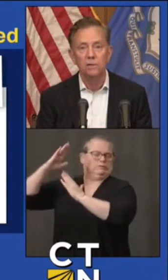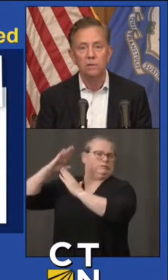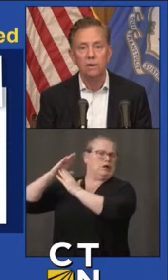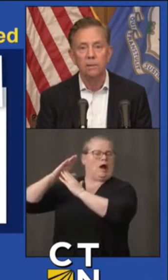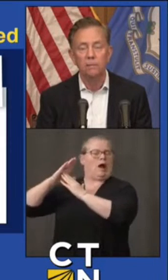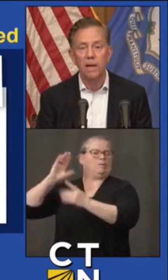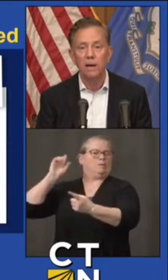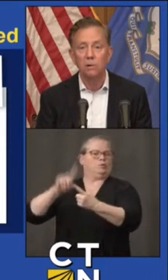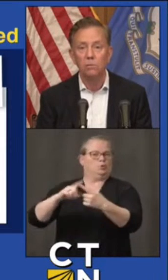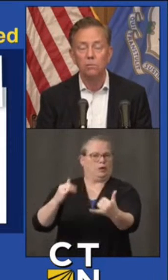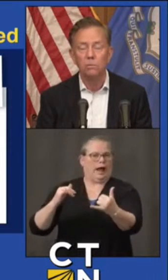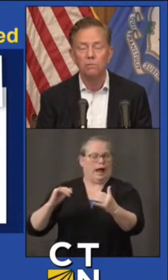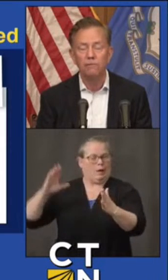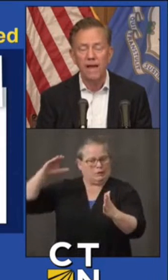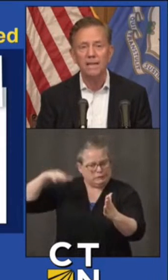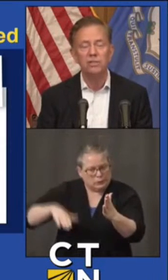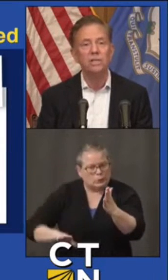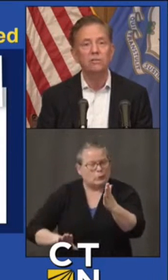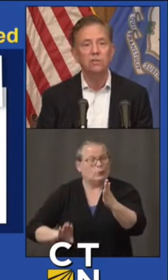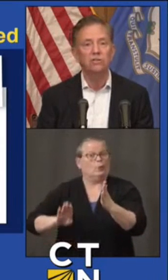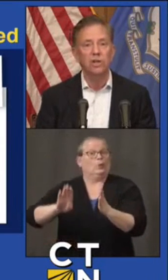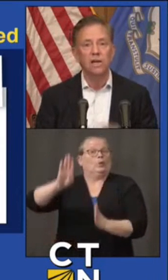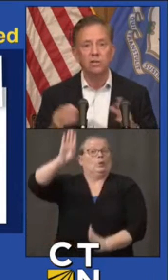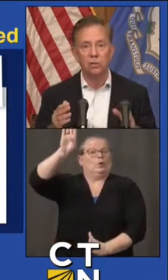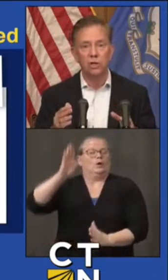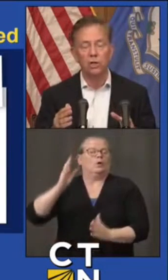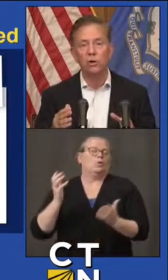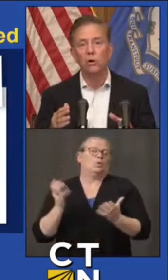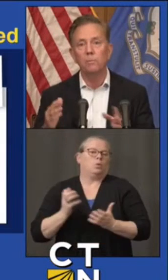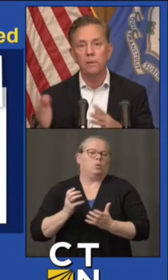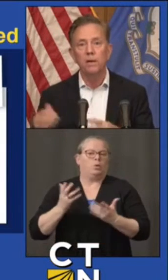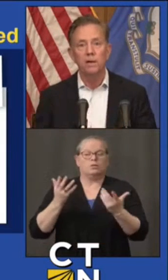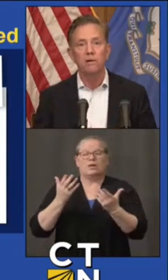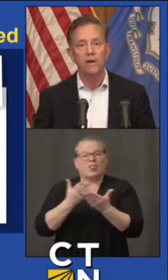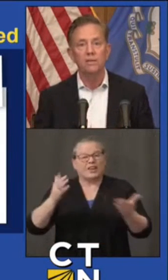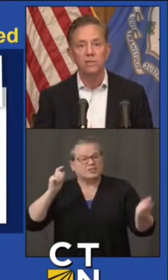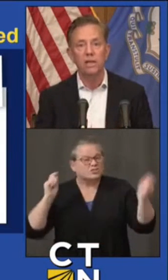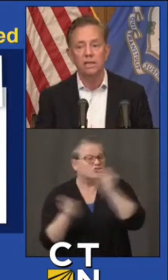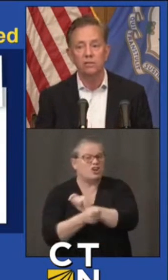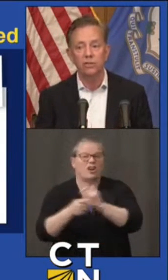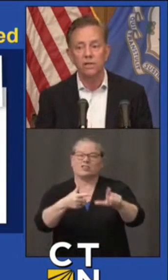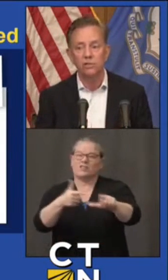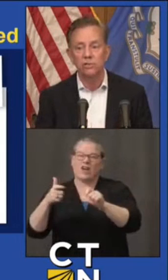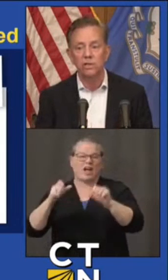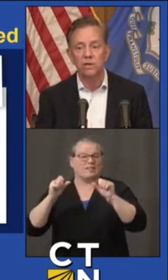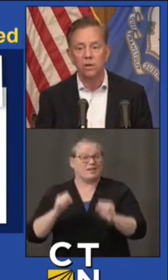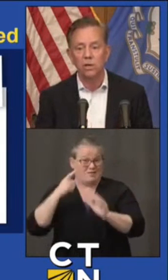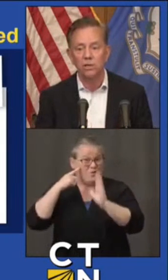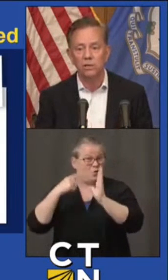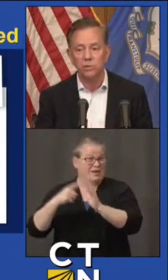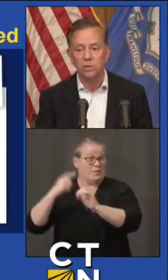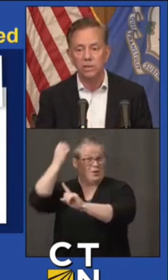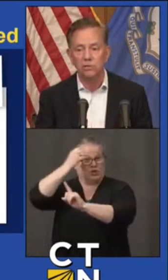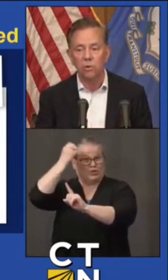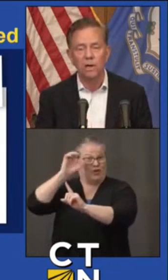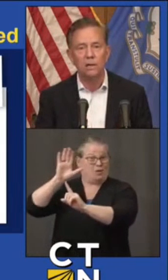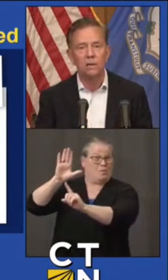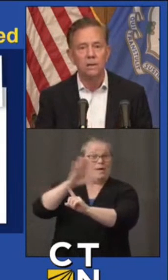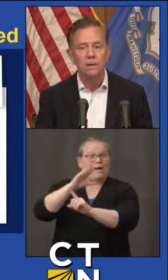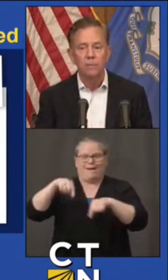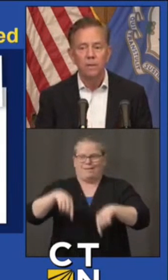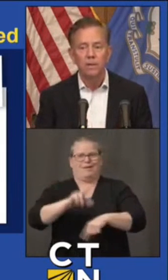reminder how fast things can change. Look at Europe and how fast they can change in our country as